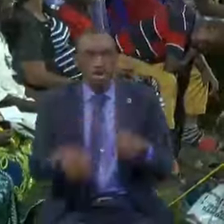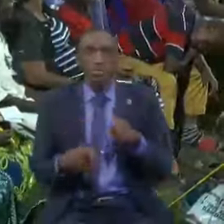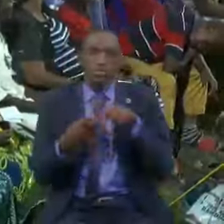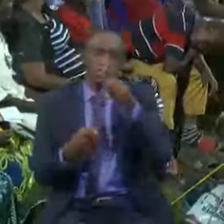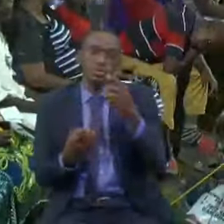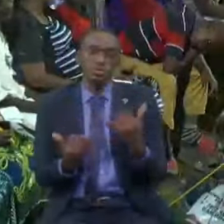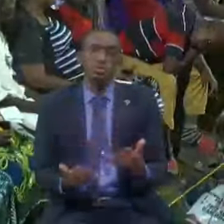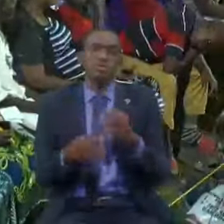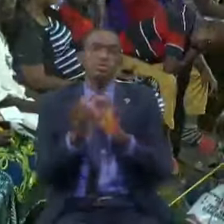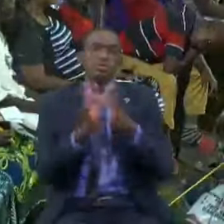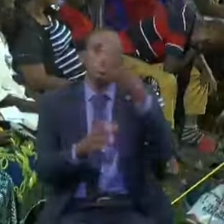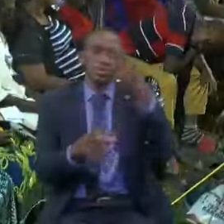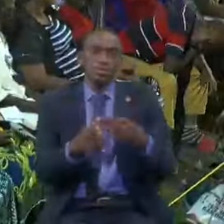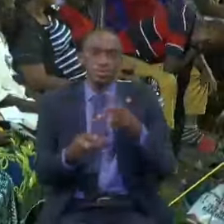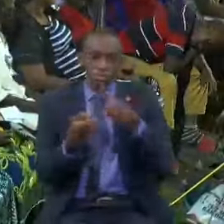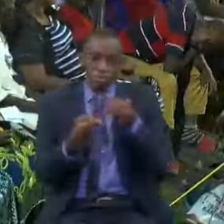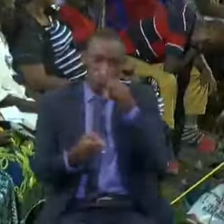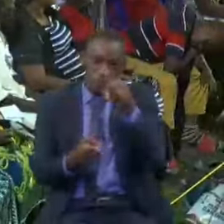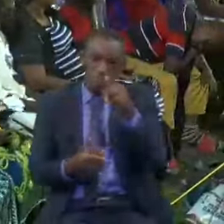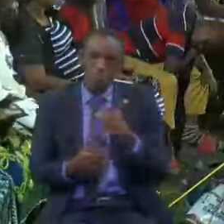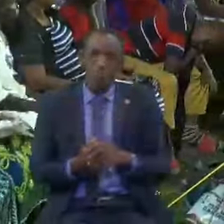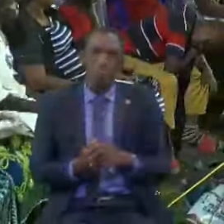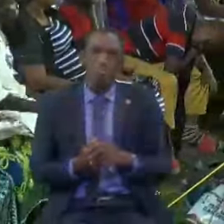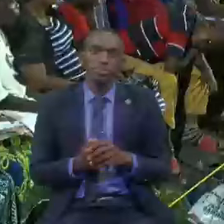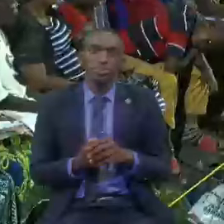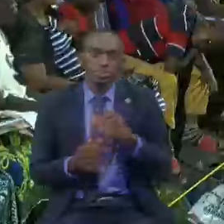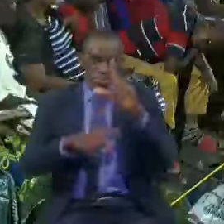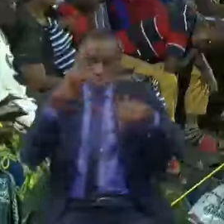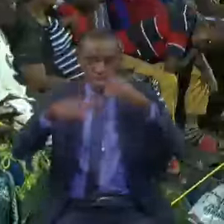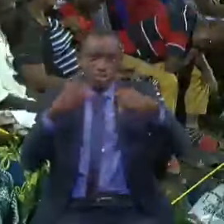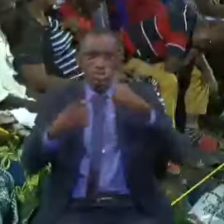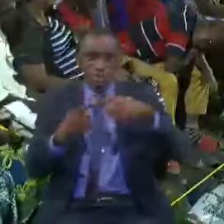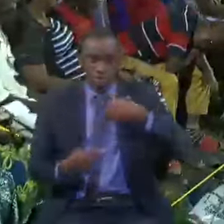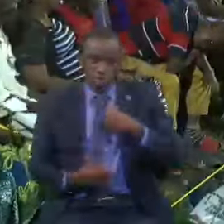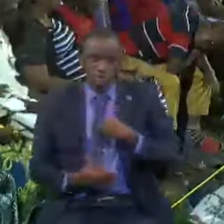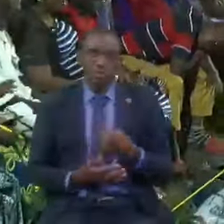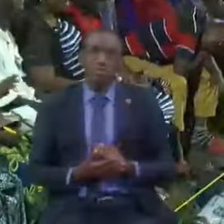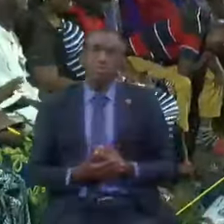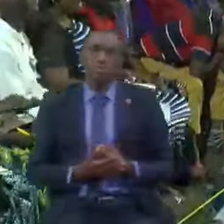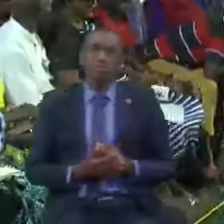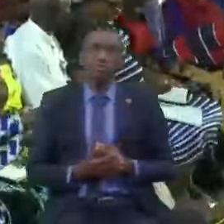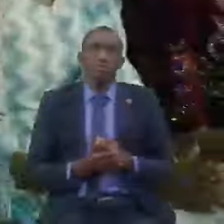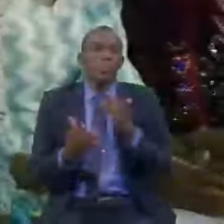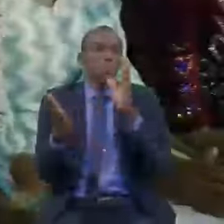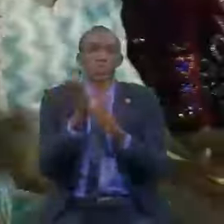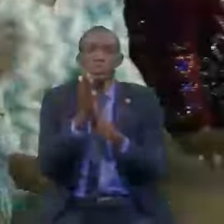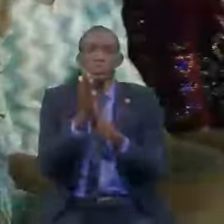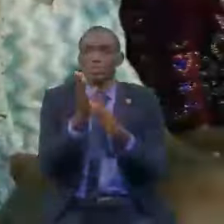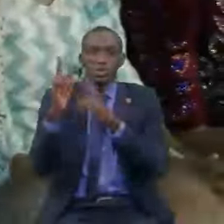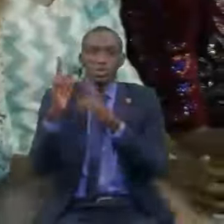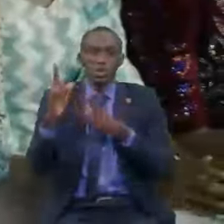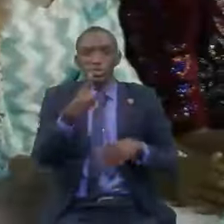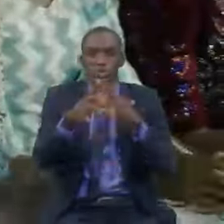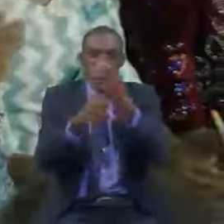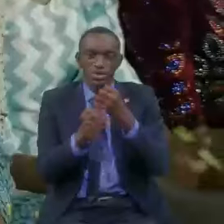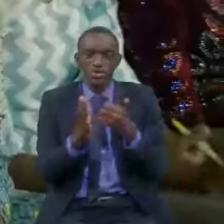To you. Say to me. Praise the Lord, you got it tonight. We're looking